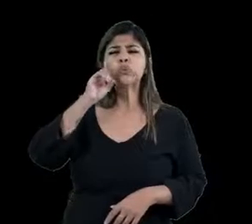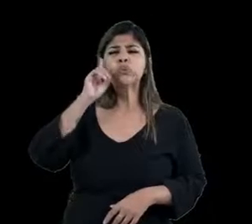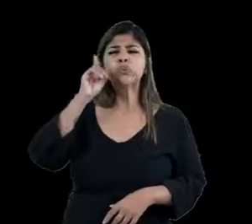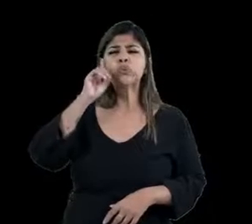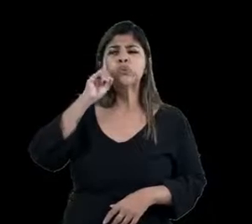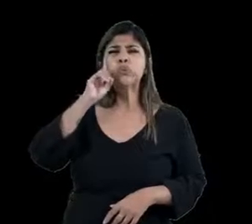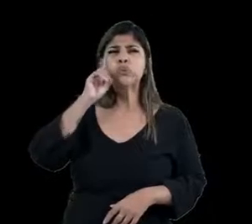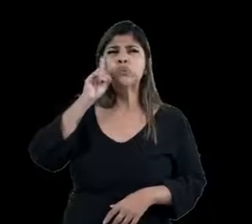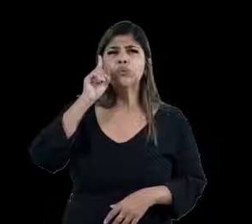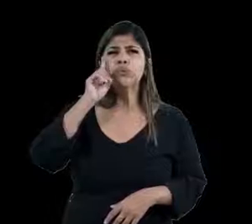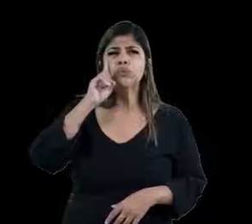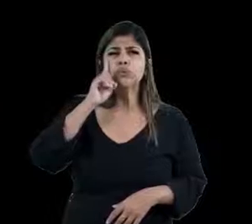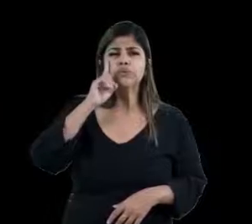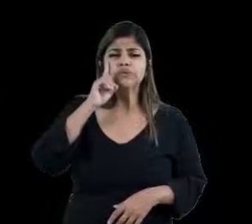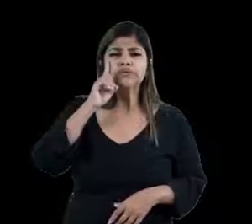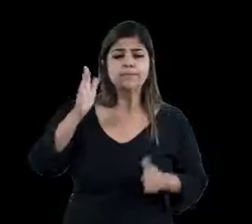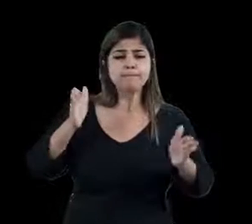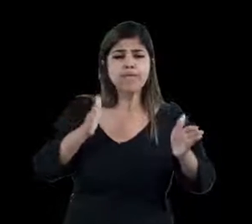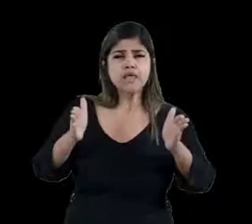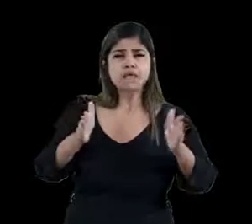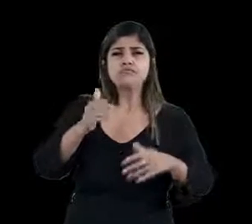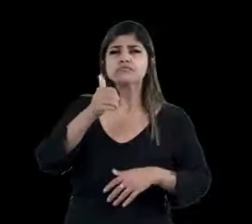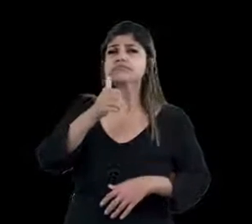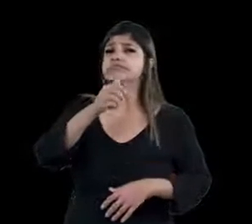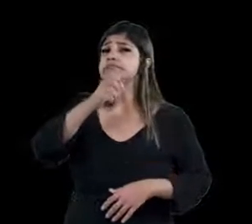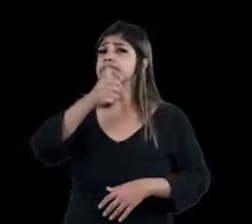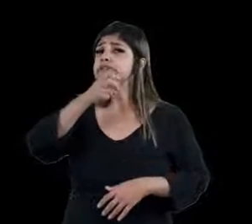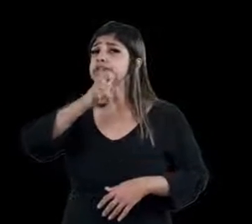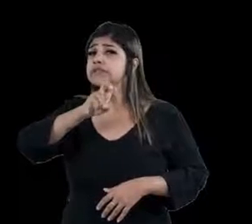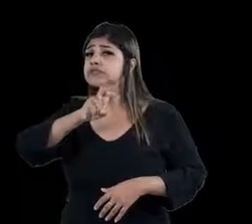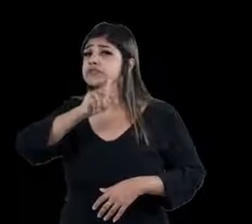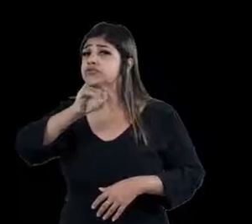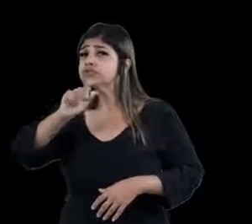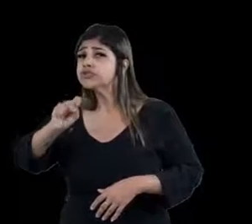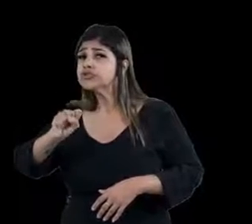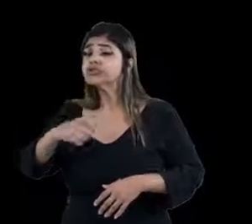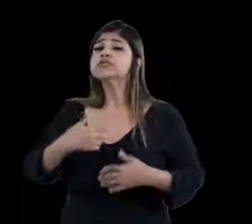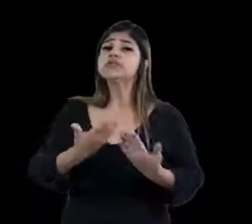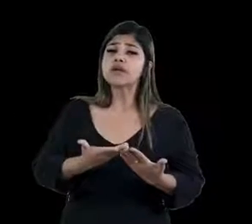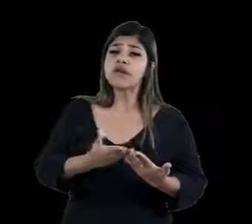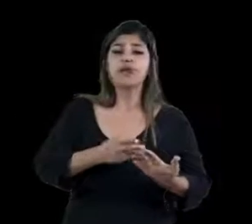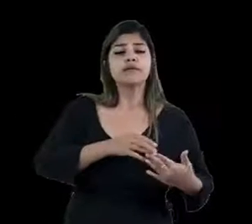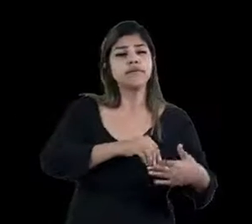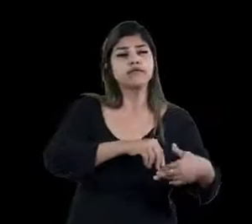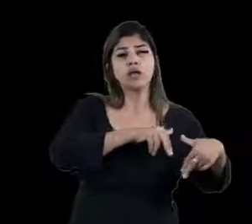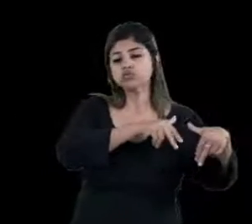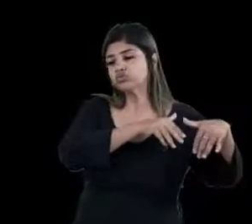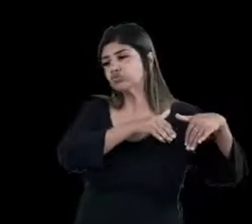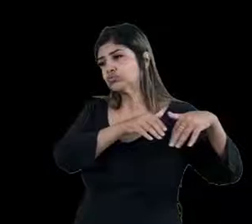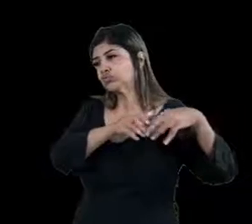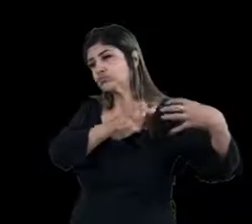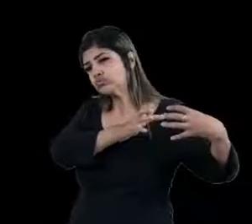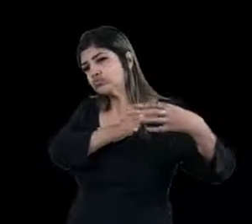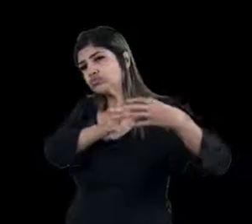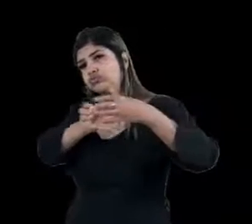Every day during 15 days, we did the same experience. We took the students to the kitchen, we filled a